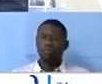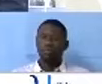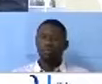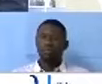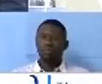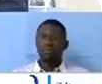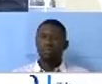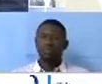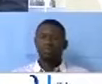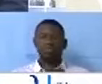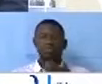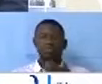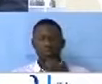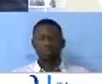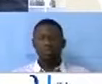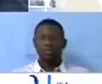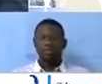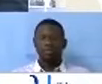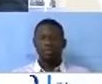right.